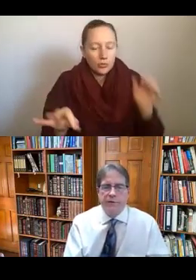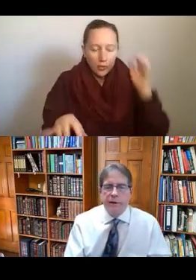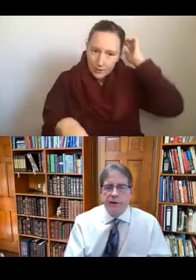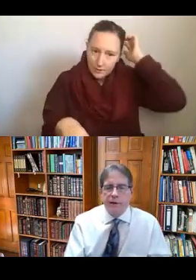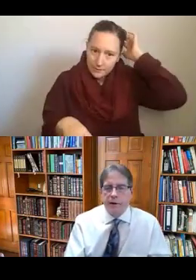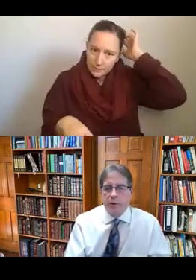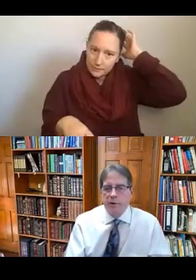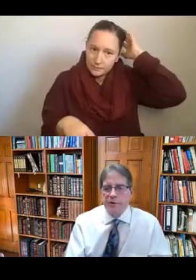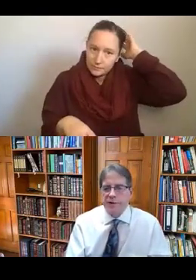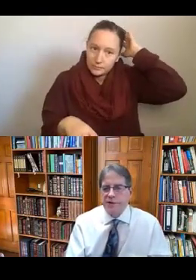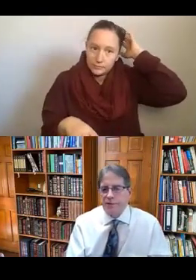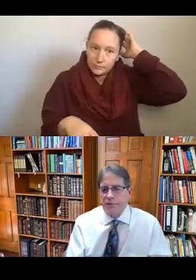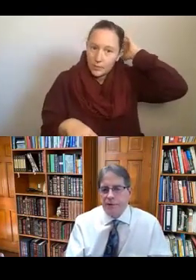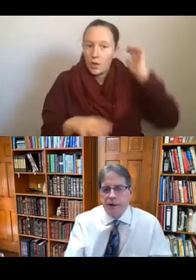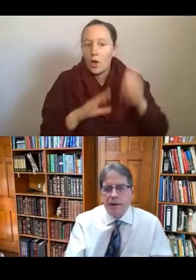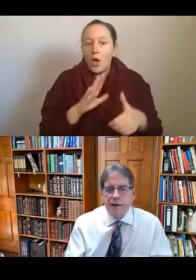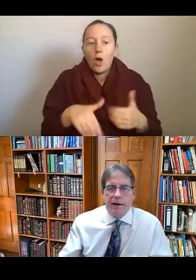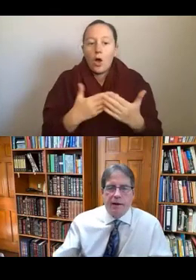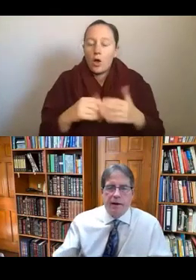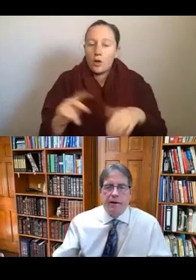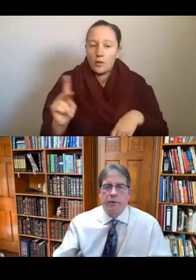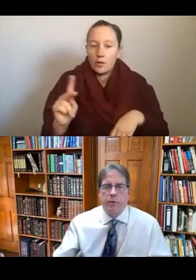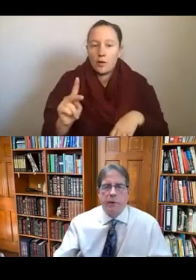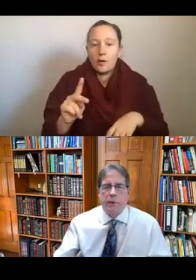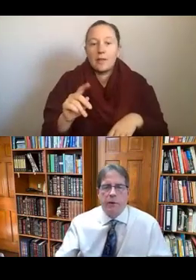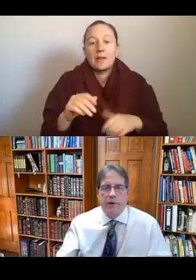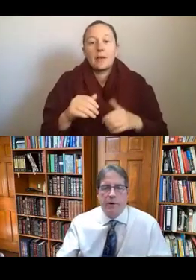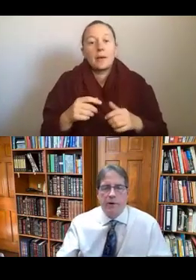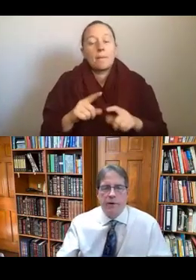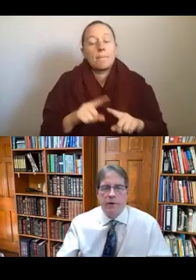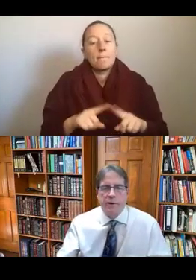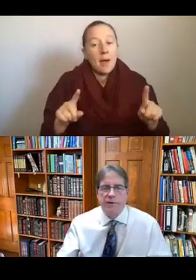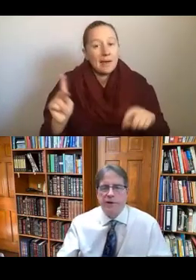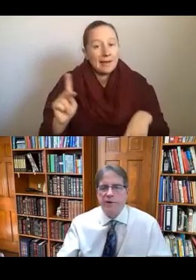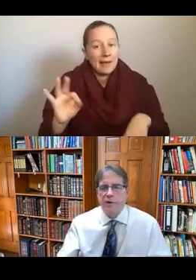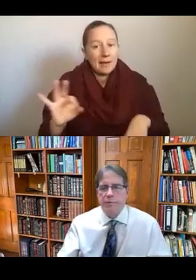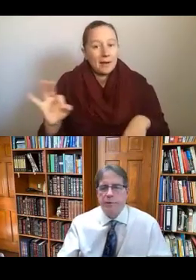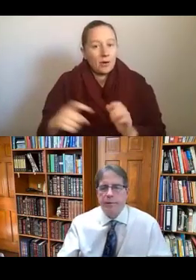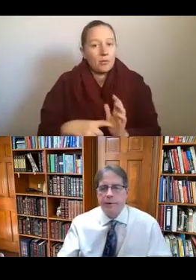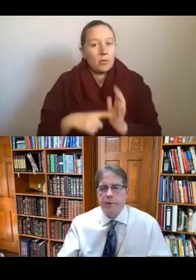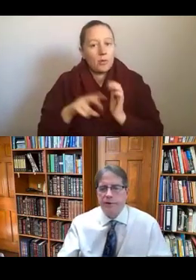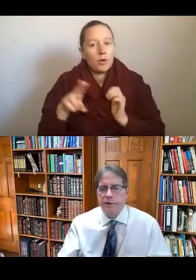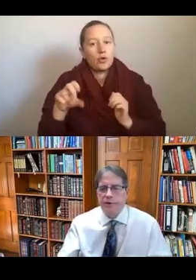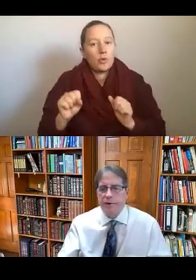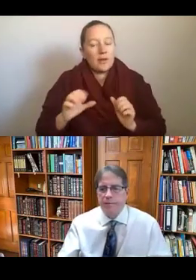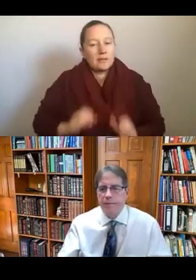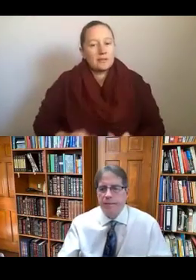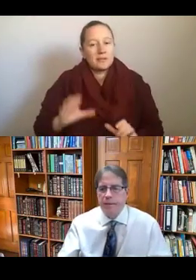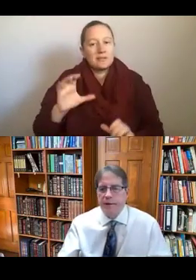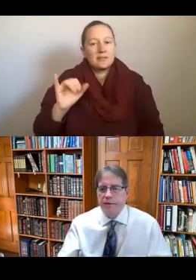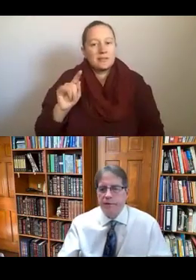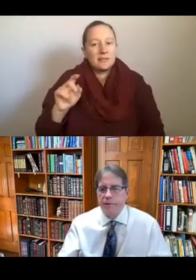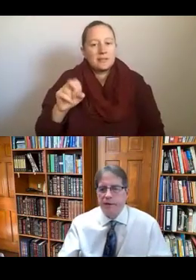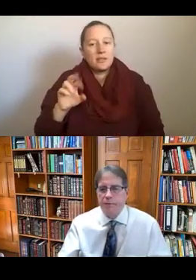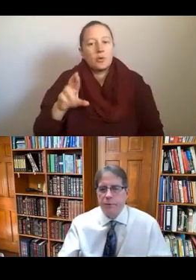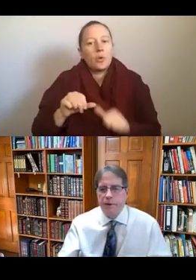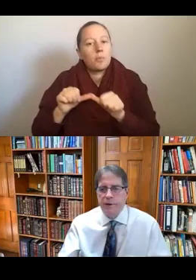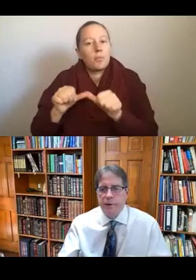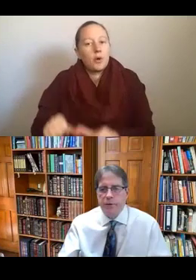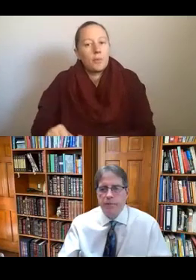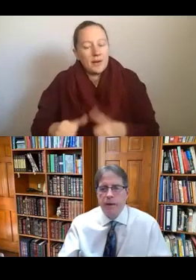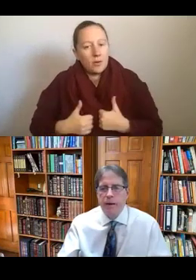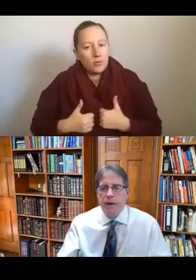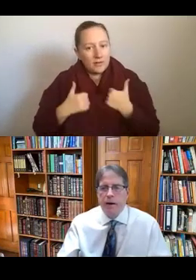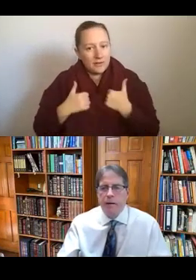All of the K awards except for the K99 require US citizenship or permanent residence. That's important